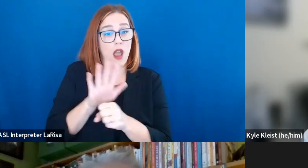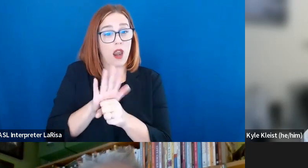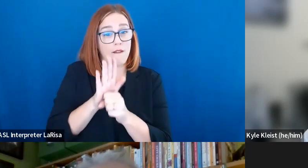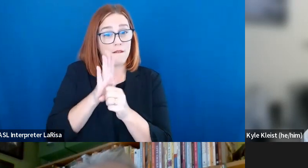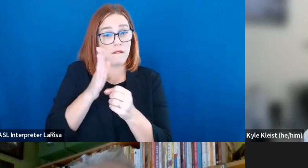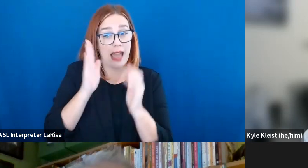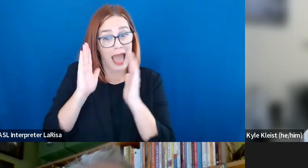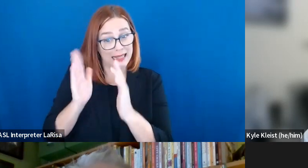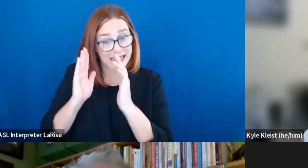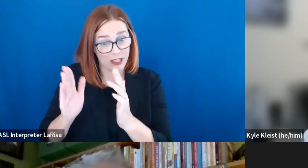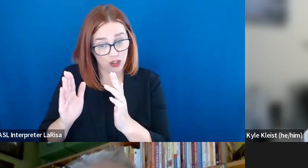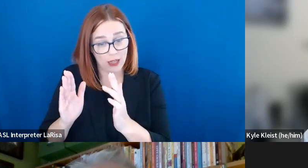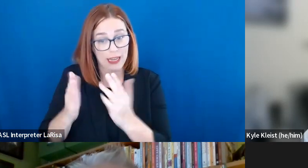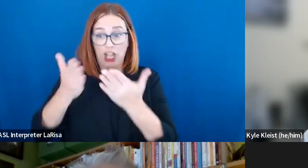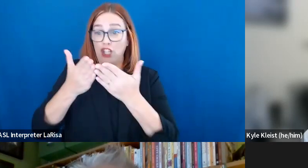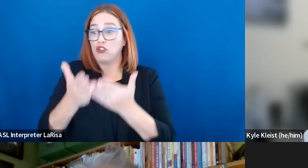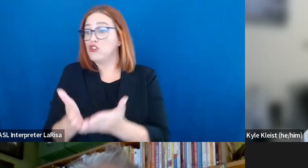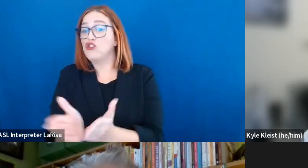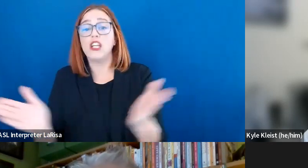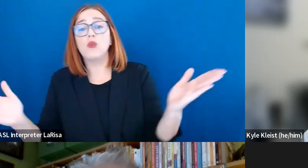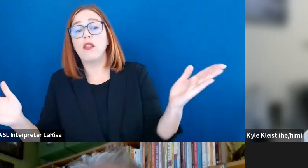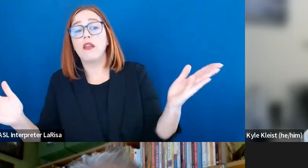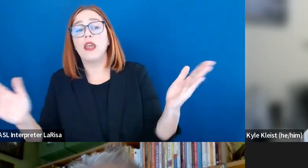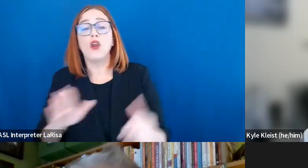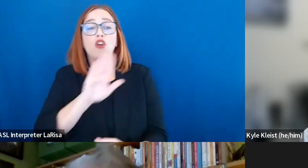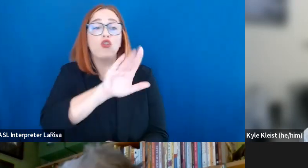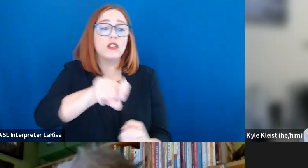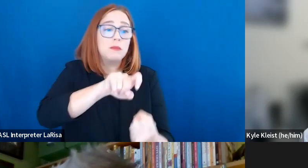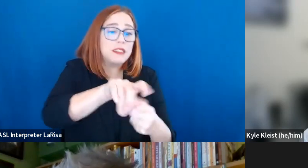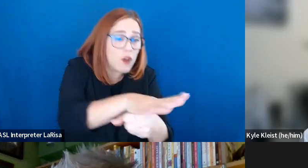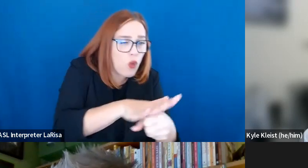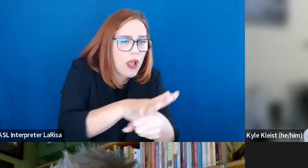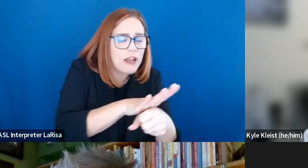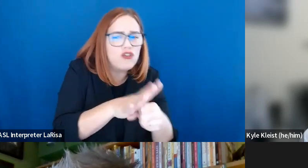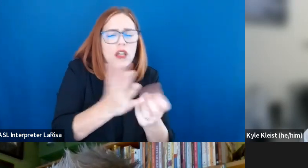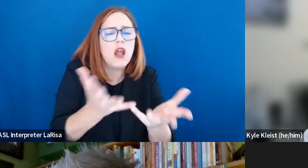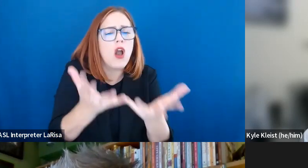your particular CIL, or any of those questions? We'd love to hear from you.